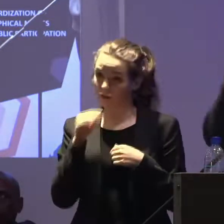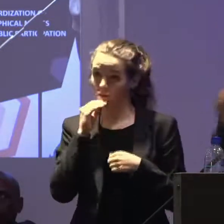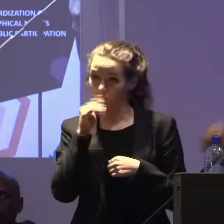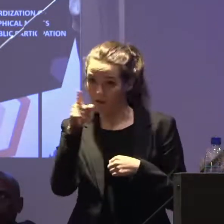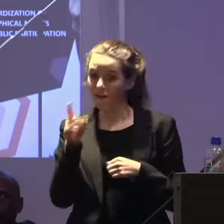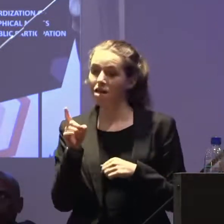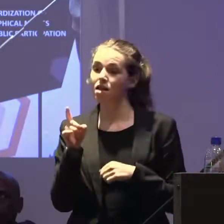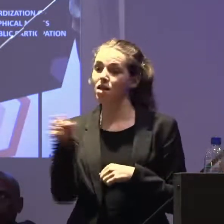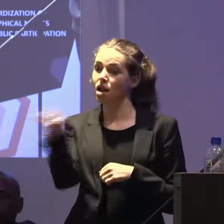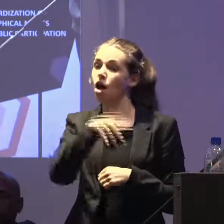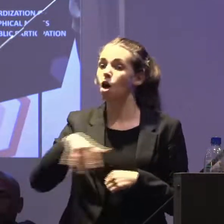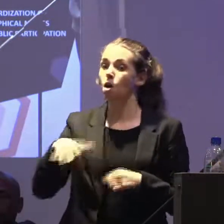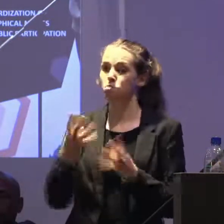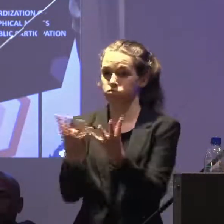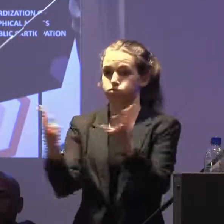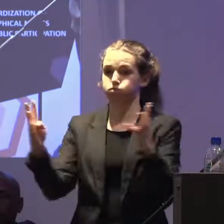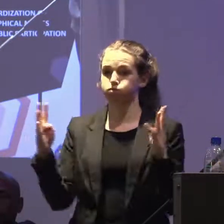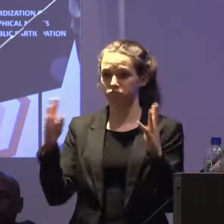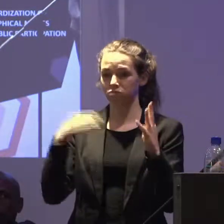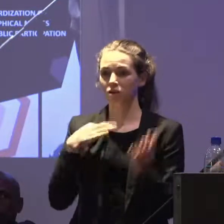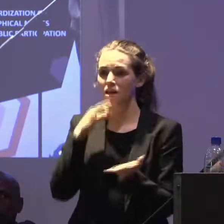crowd.